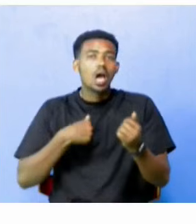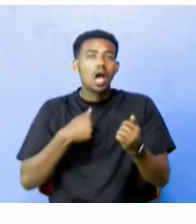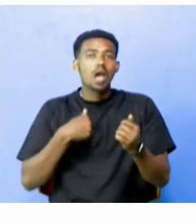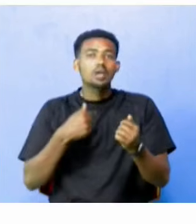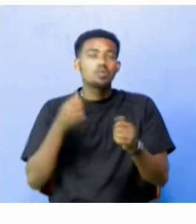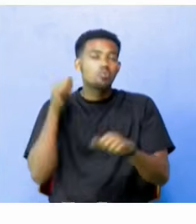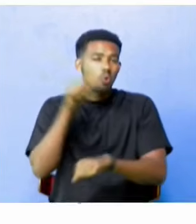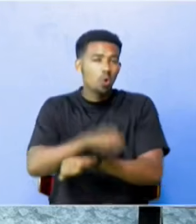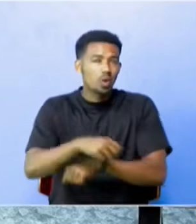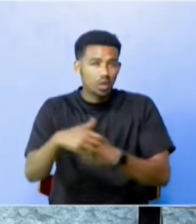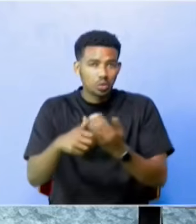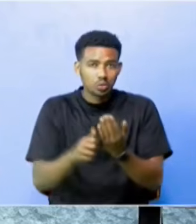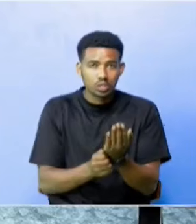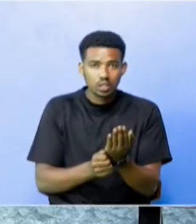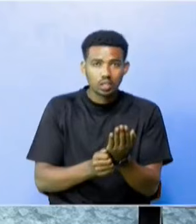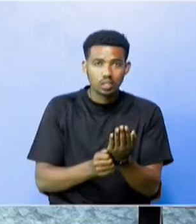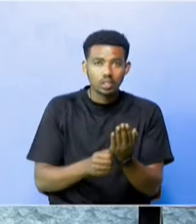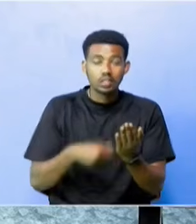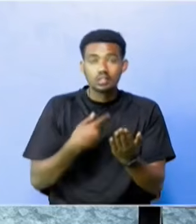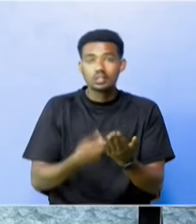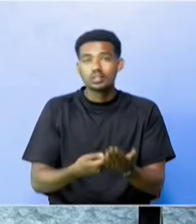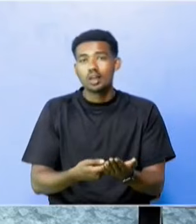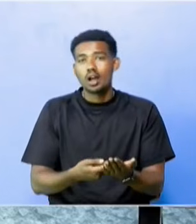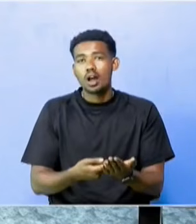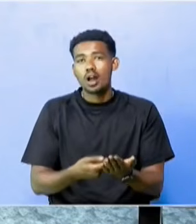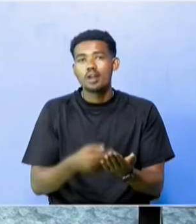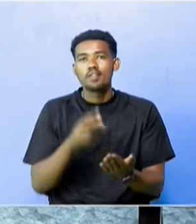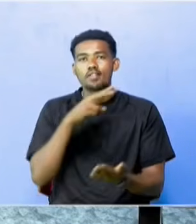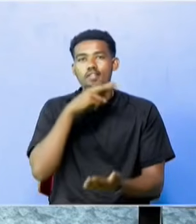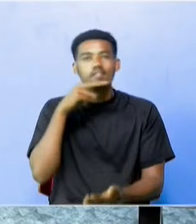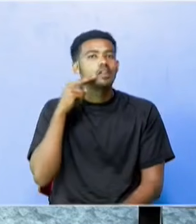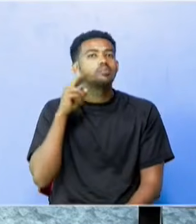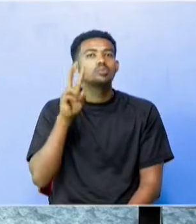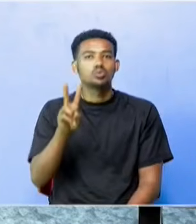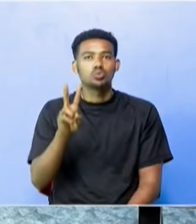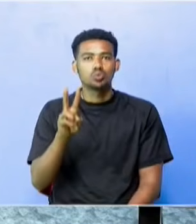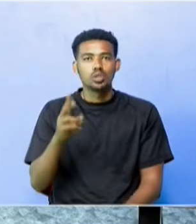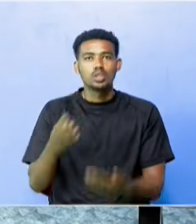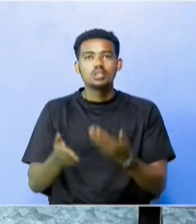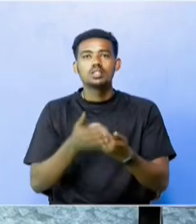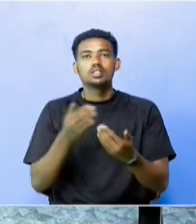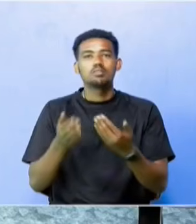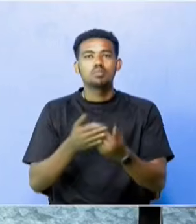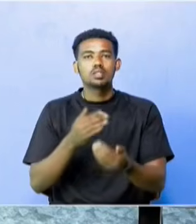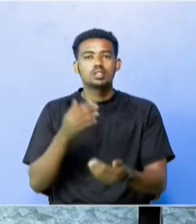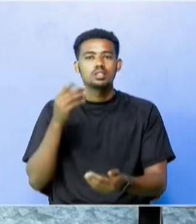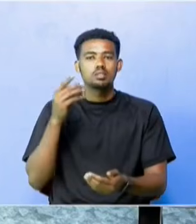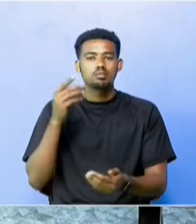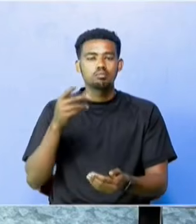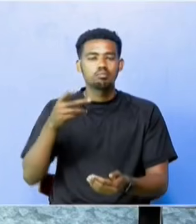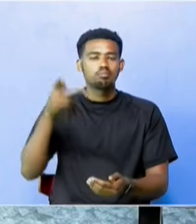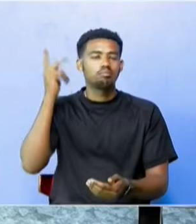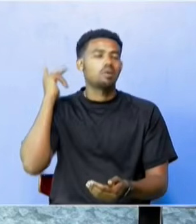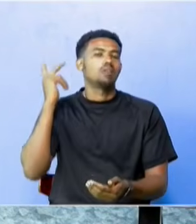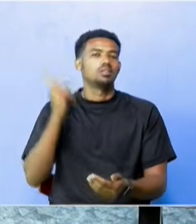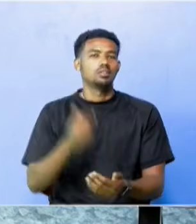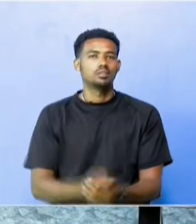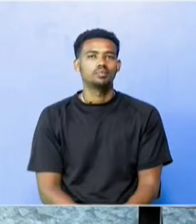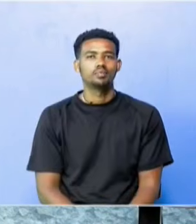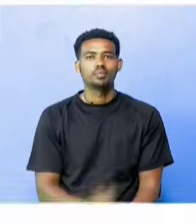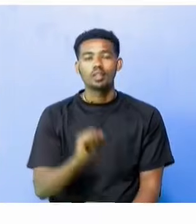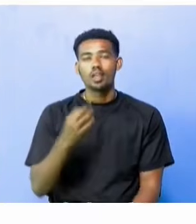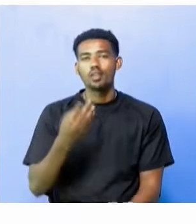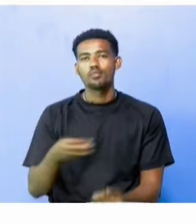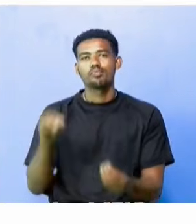won a lottery. These are what? Verb 2, which means simple past. So, if plus